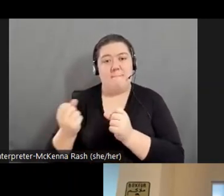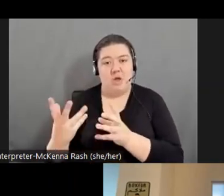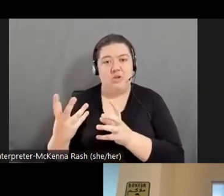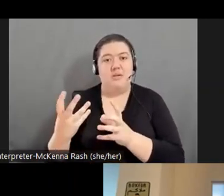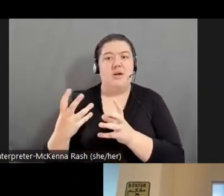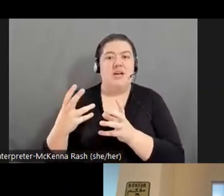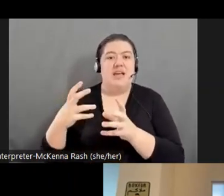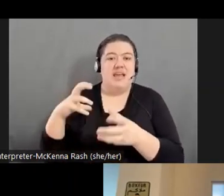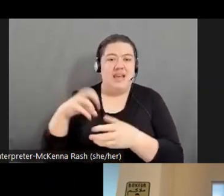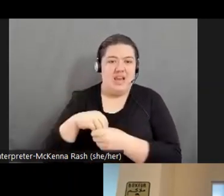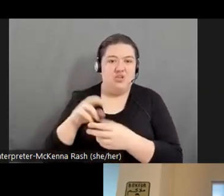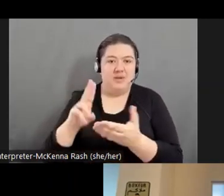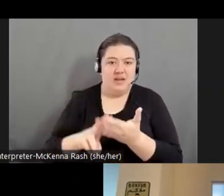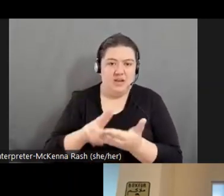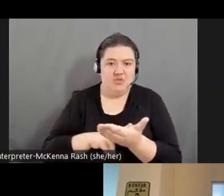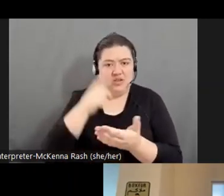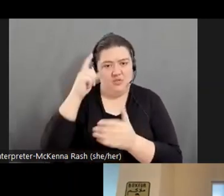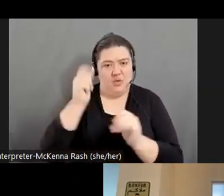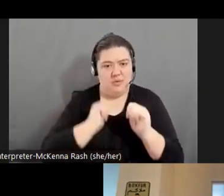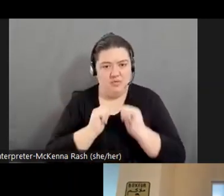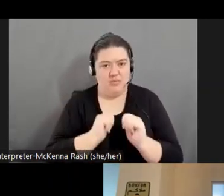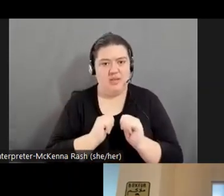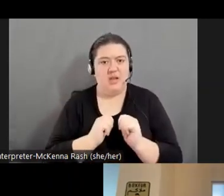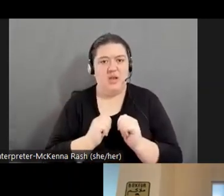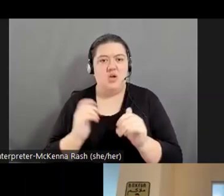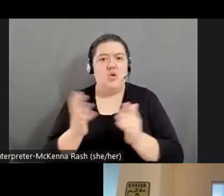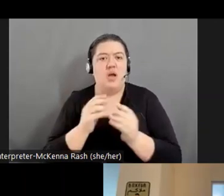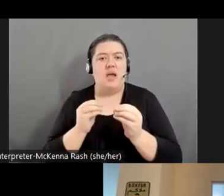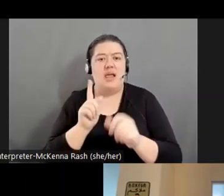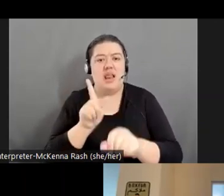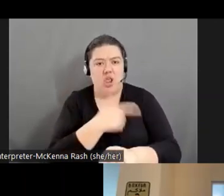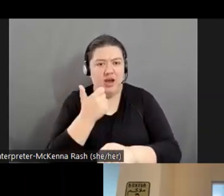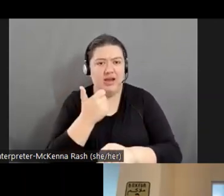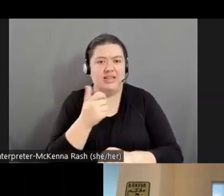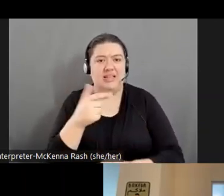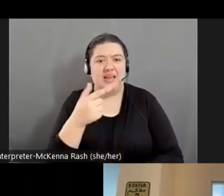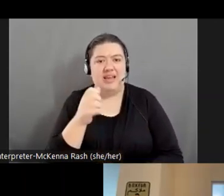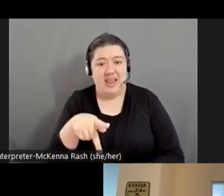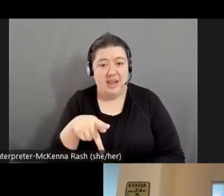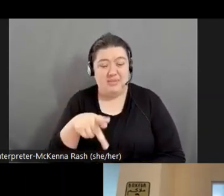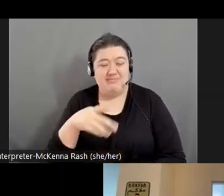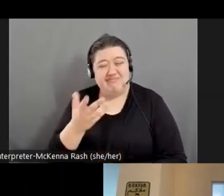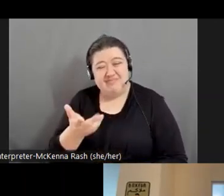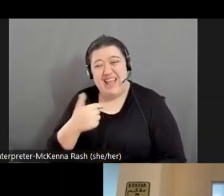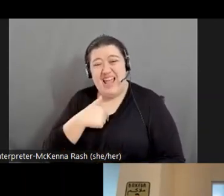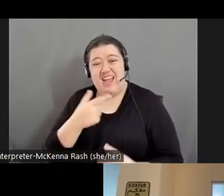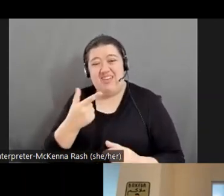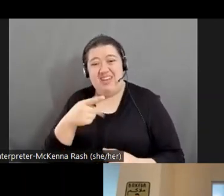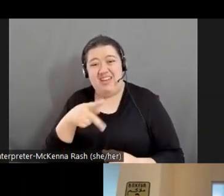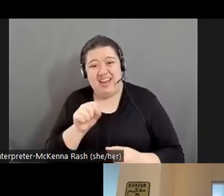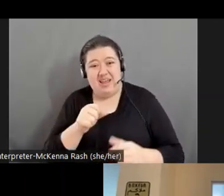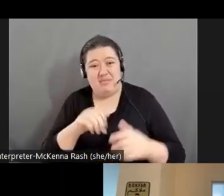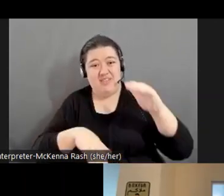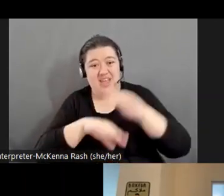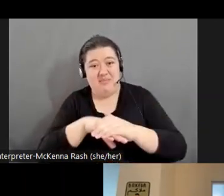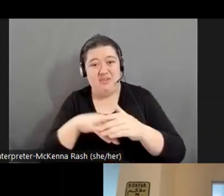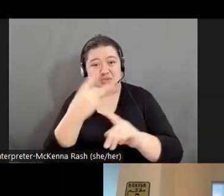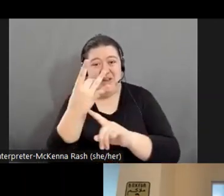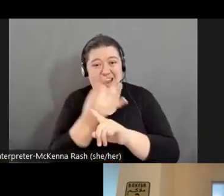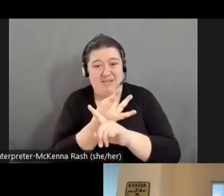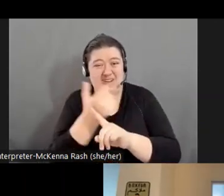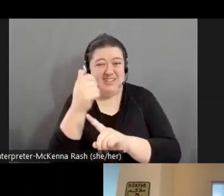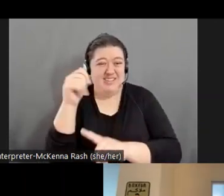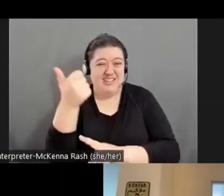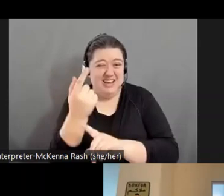engagement contracts, you know, for performances. What should be the longest gap? I've done gaps of up to 8 months, 10